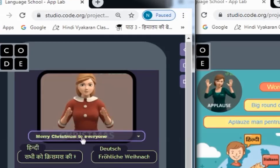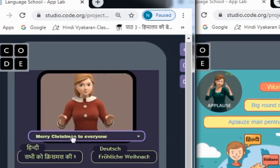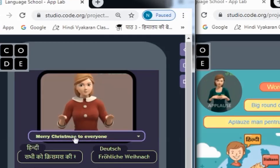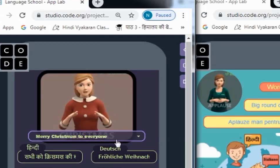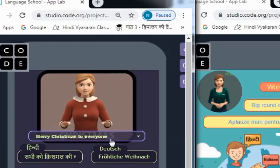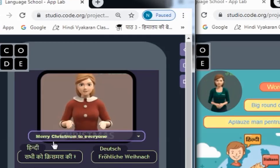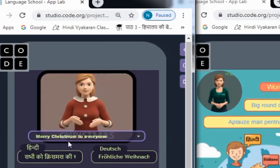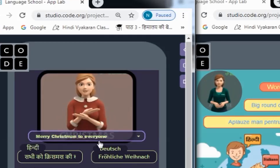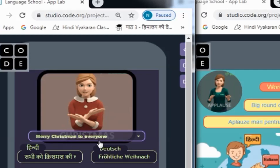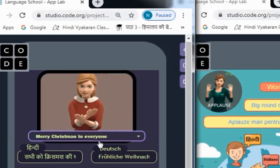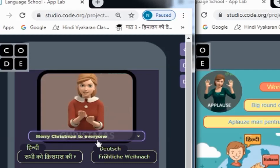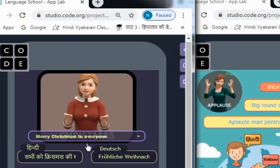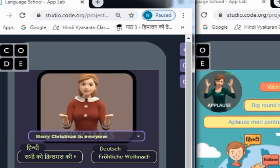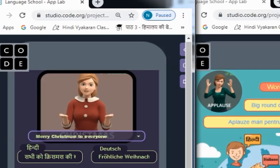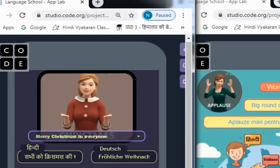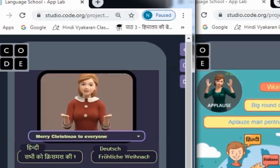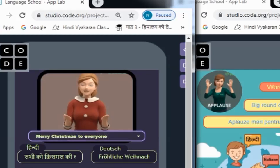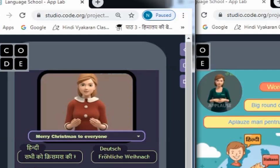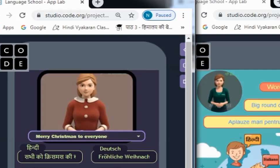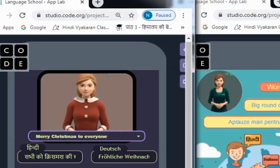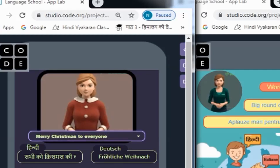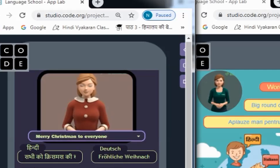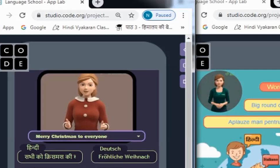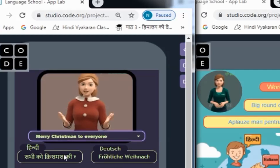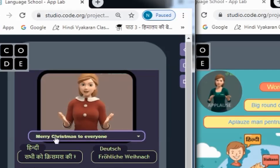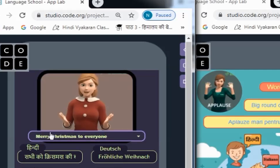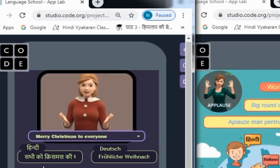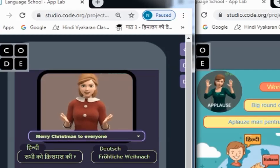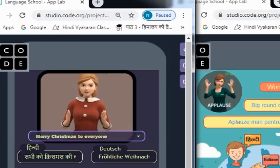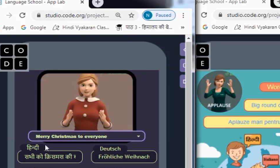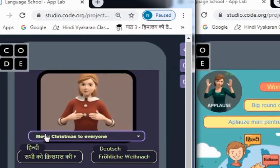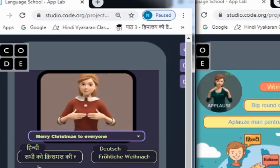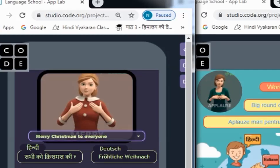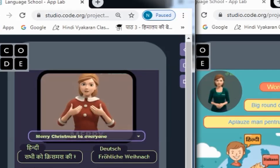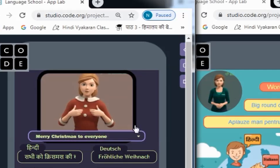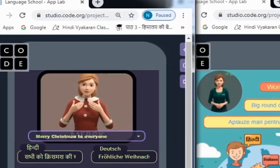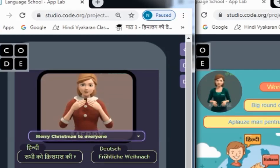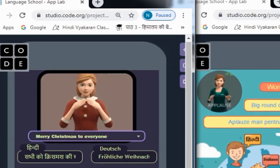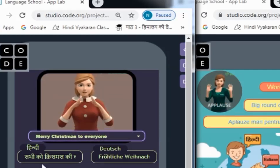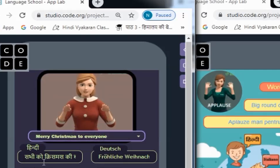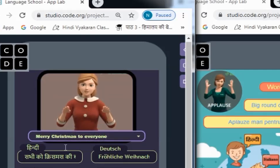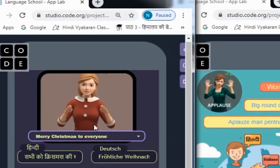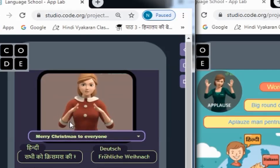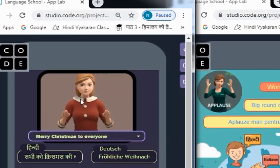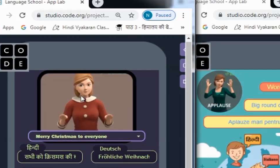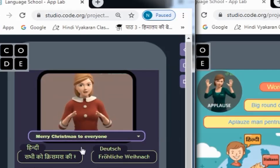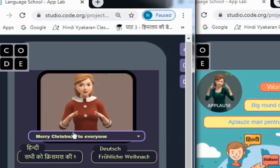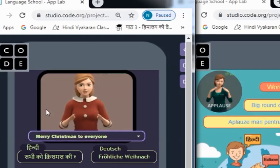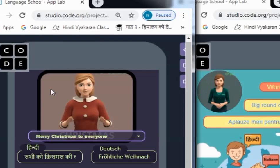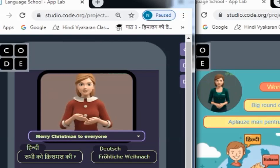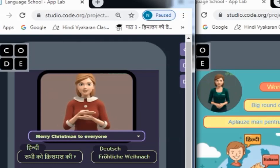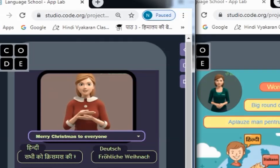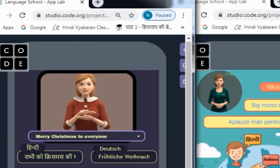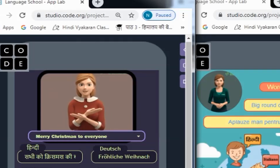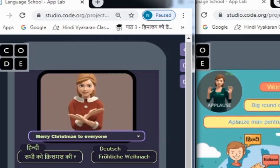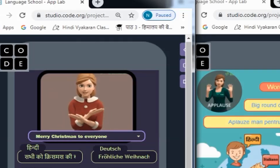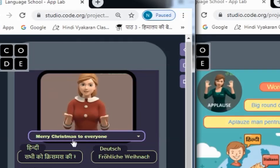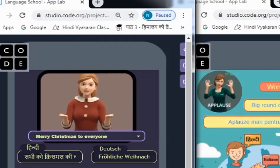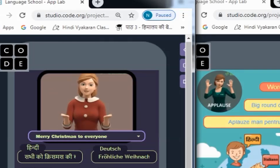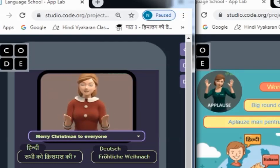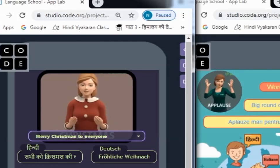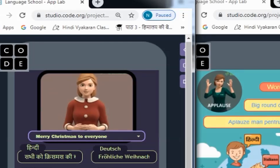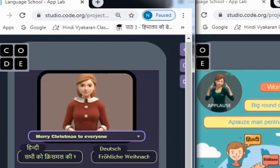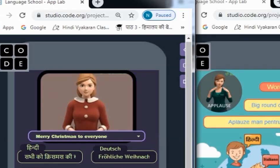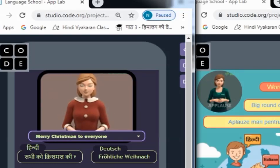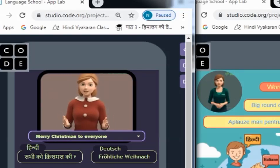sentence, Merry Christmas to everyone. Now let's hit the submit button for submitting the response which the teacher has